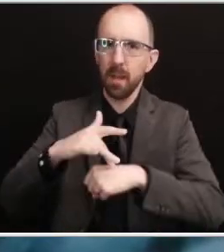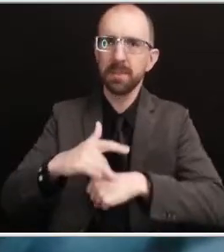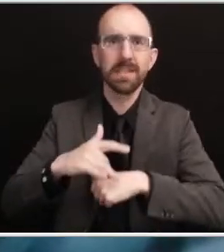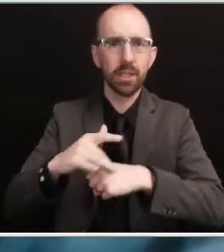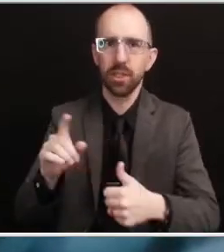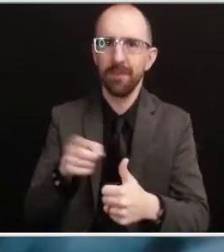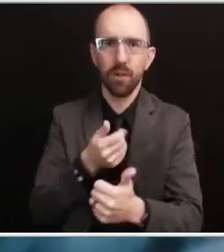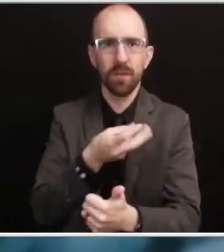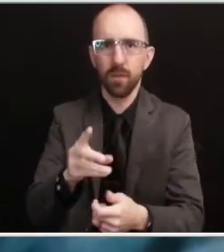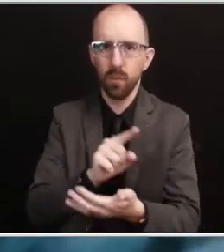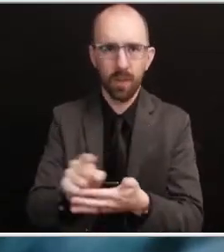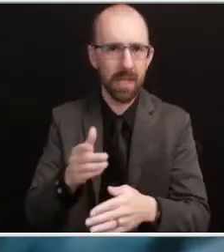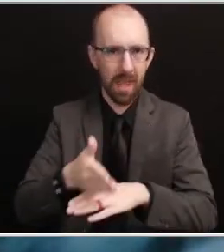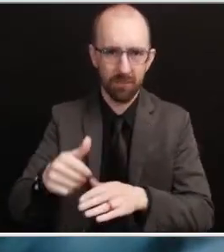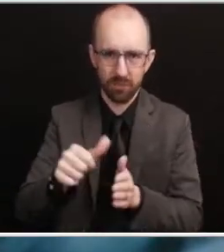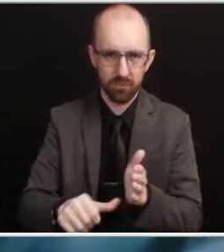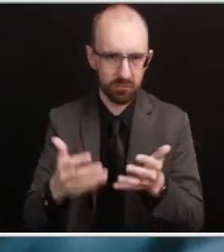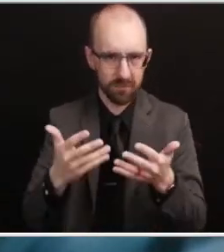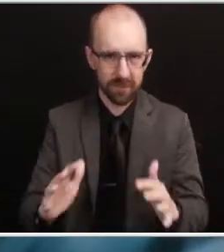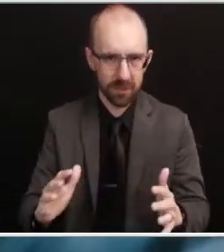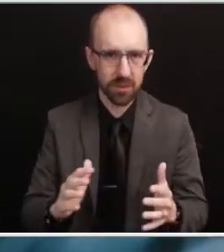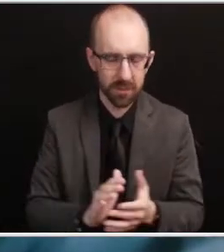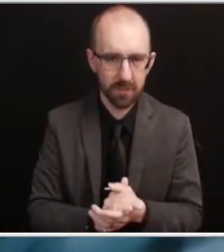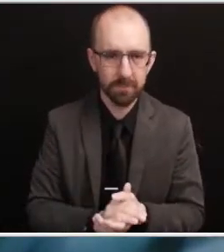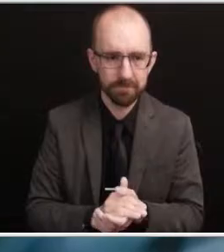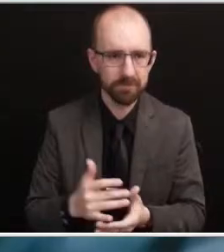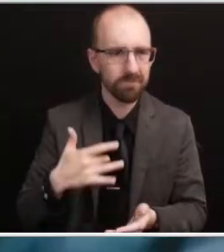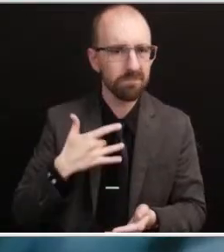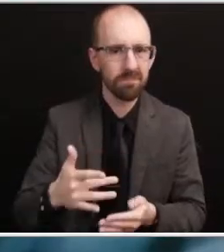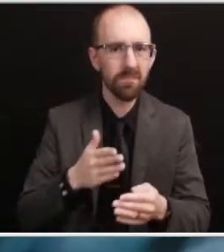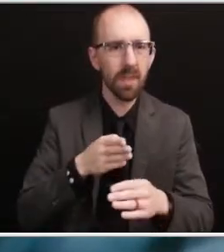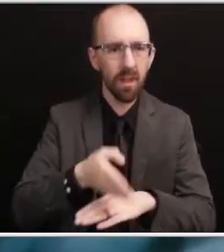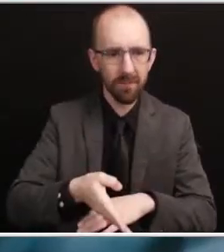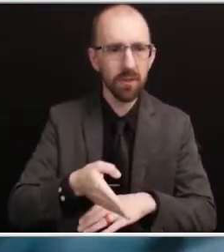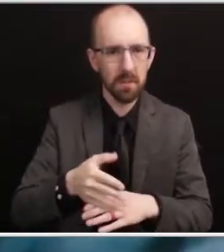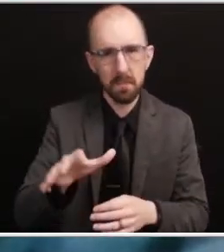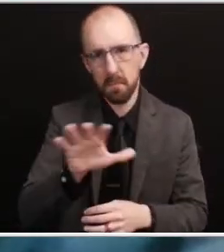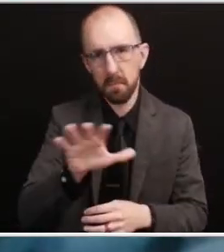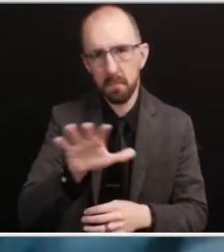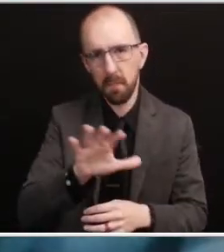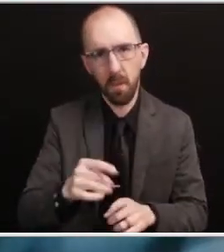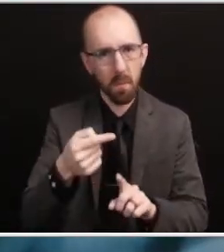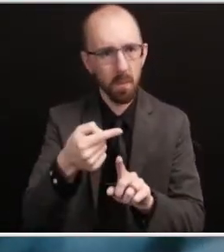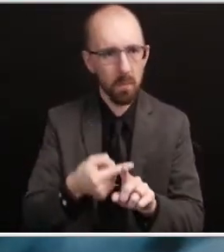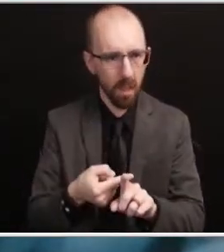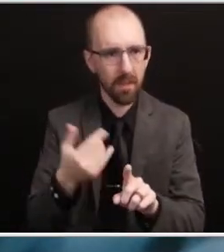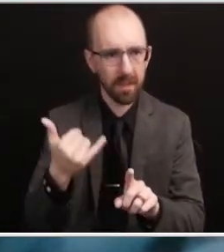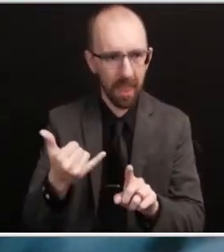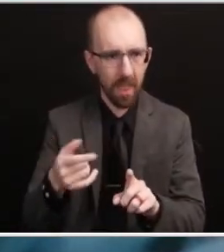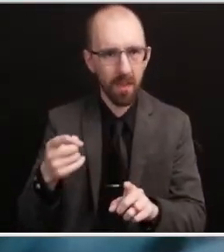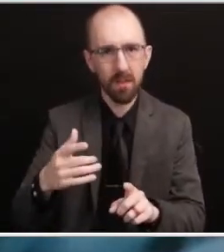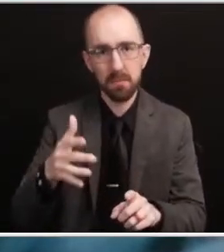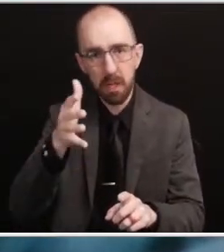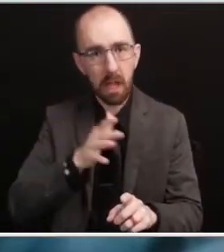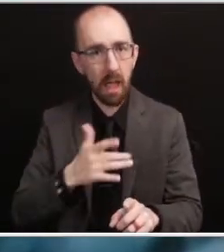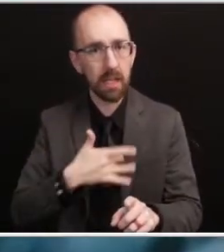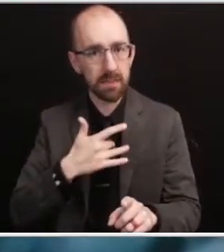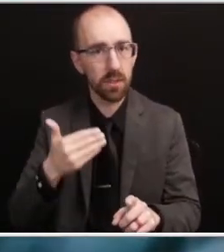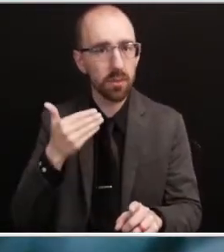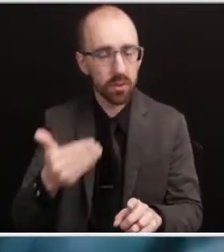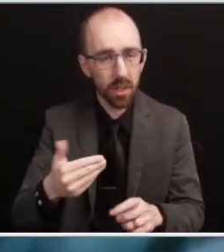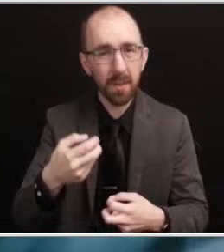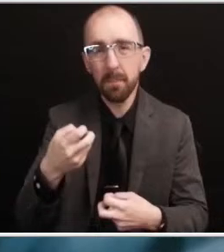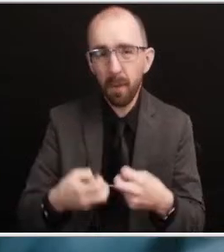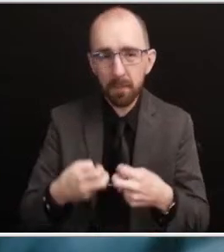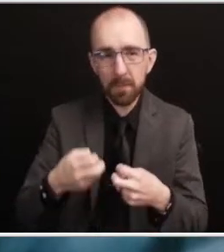early weeks after surgery. But usually after, about a month out, guys start feeling really good. The problem then is